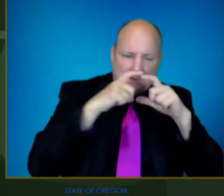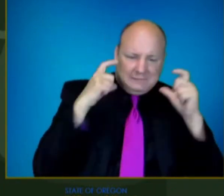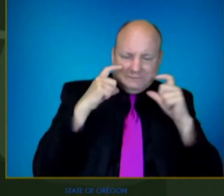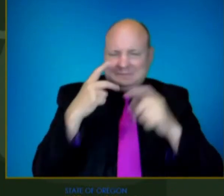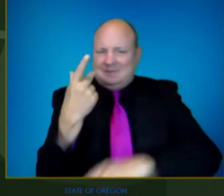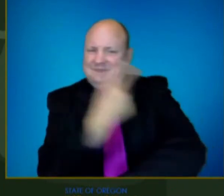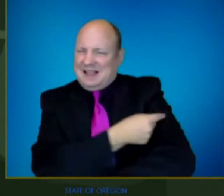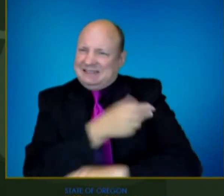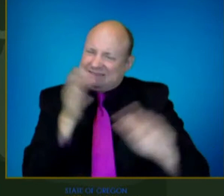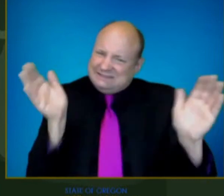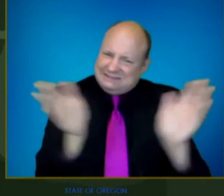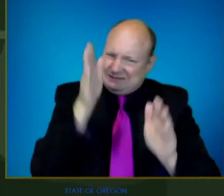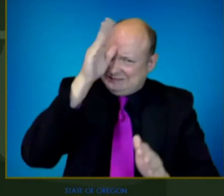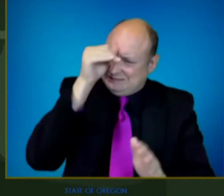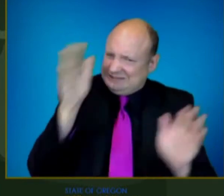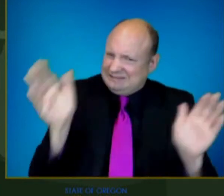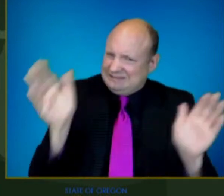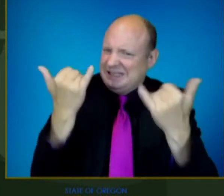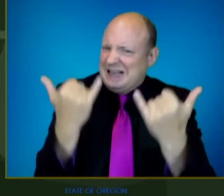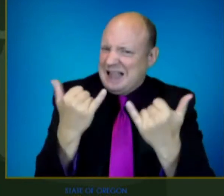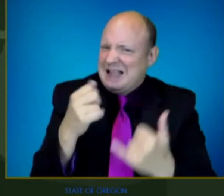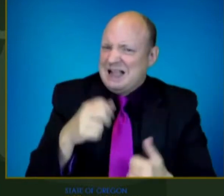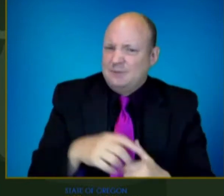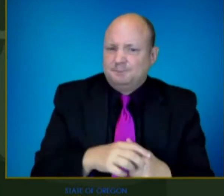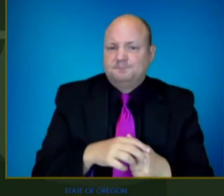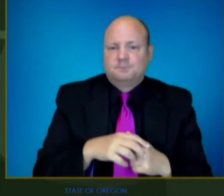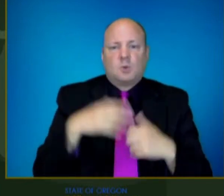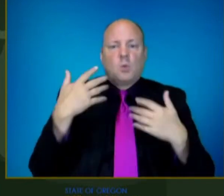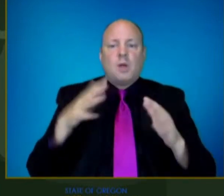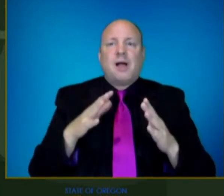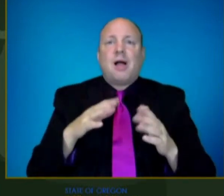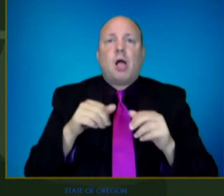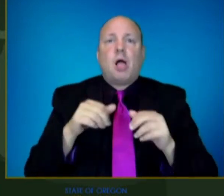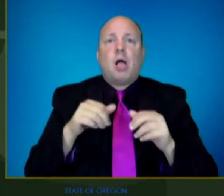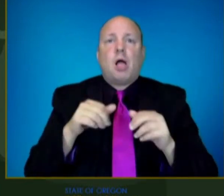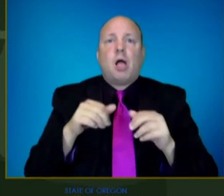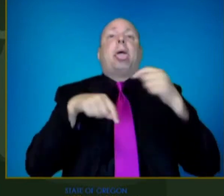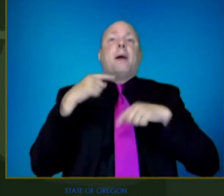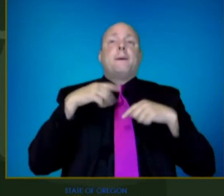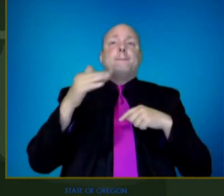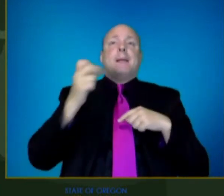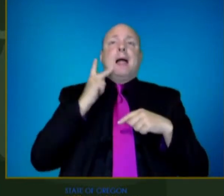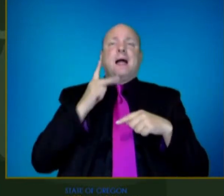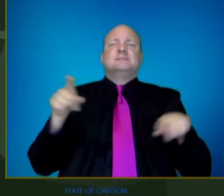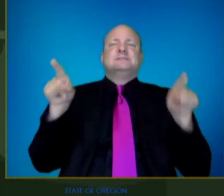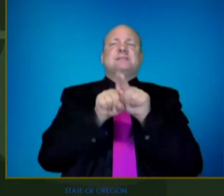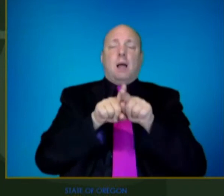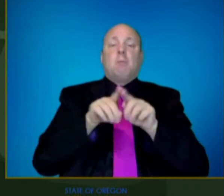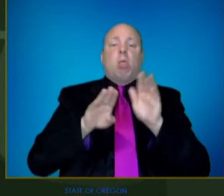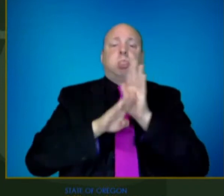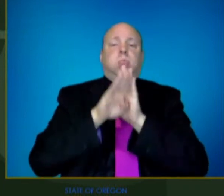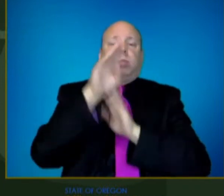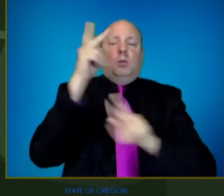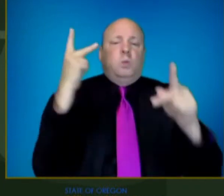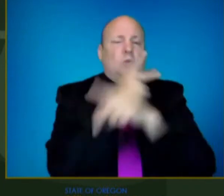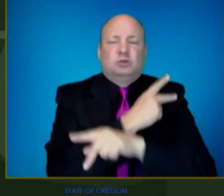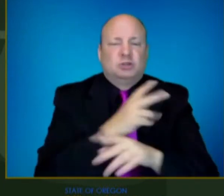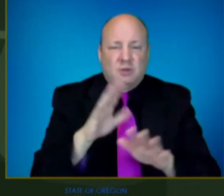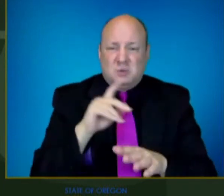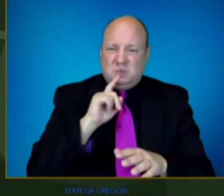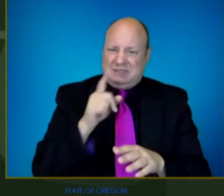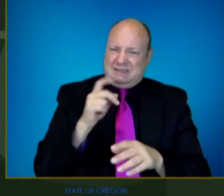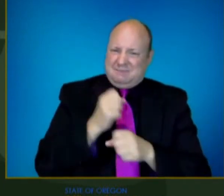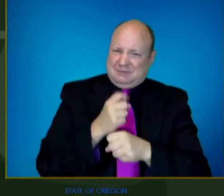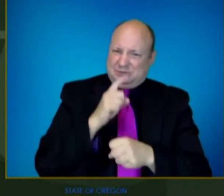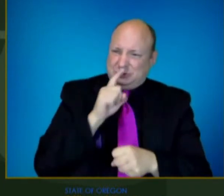progress Oregon made in fighting back previous surges. Let's keep our students safely in school in front of talented teachers, and look forward